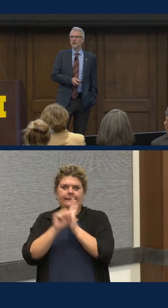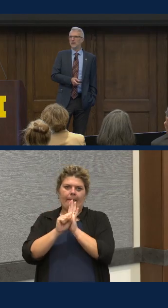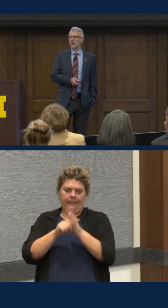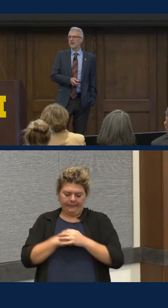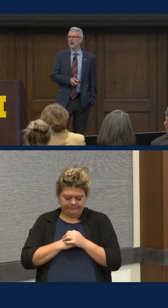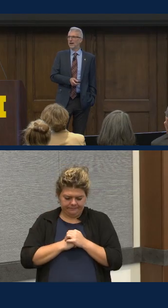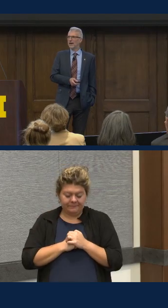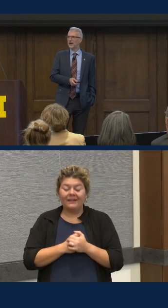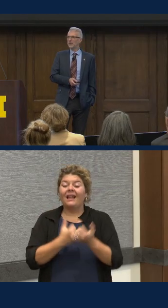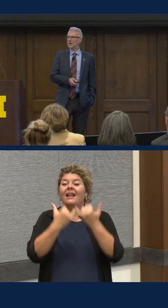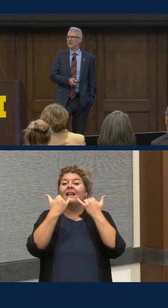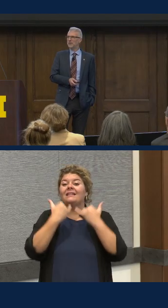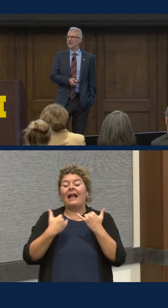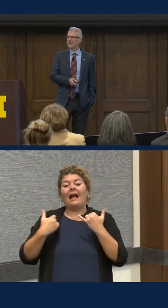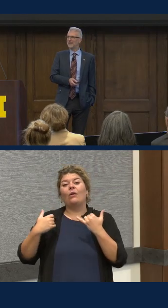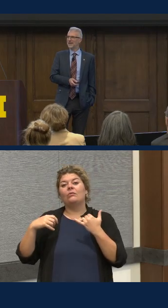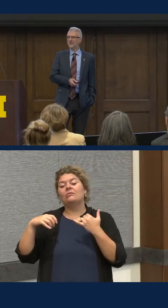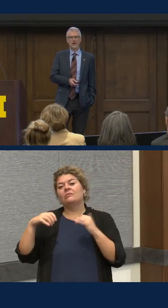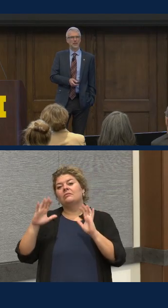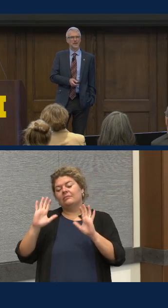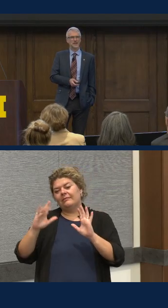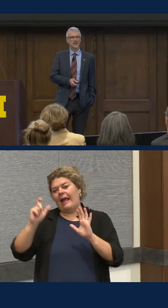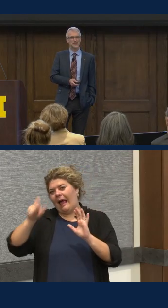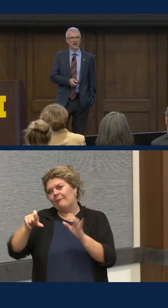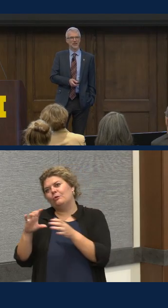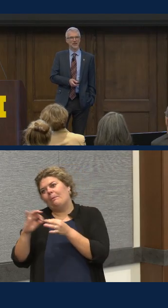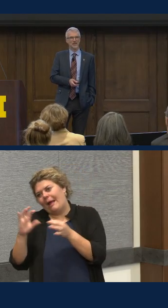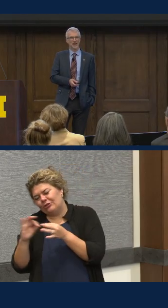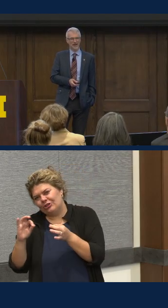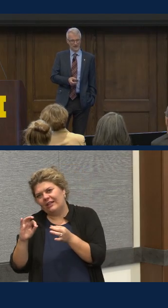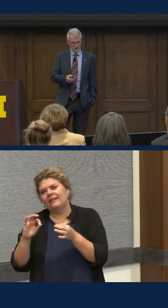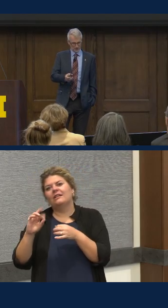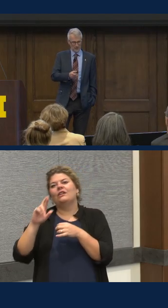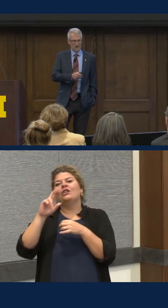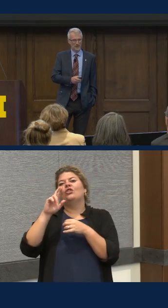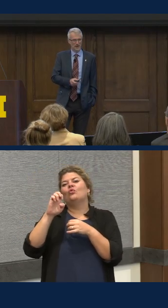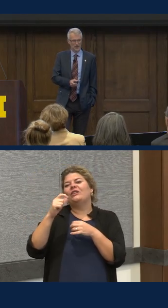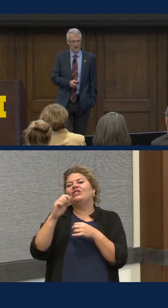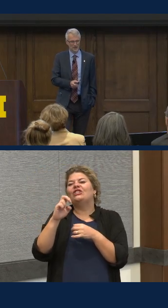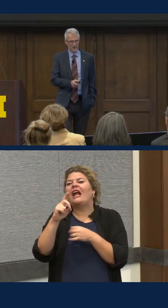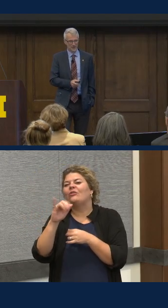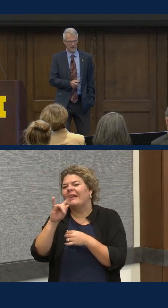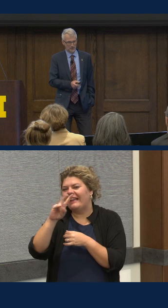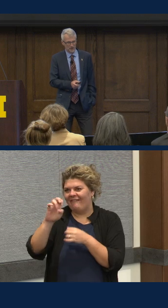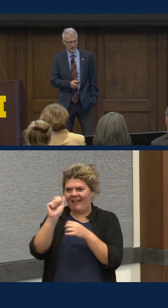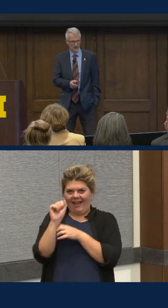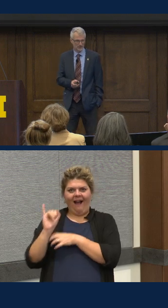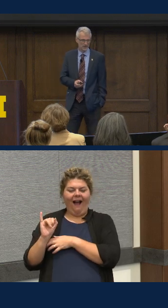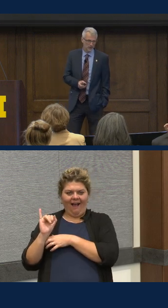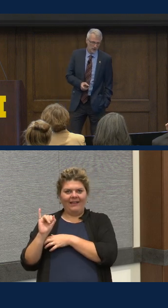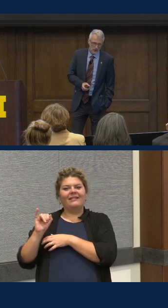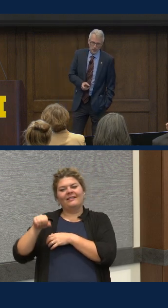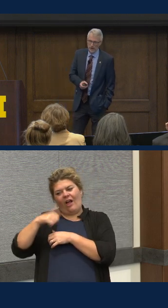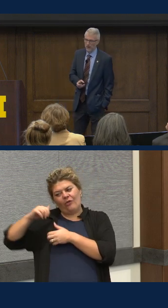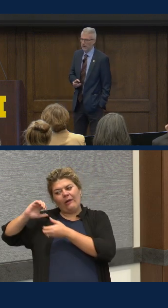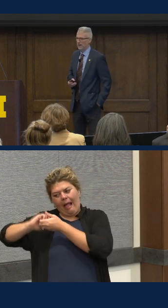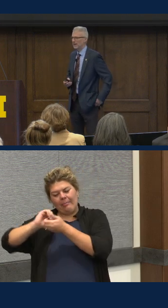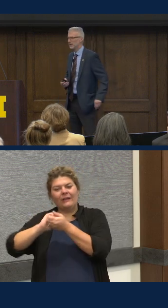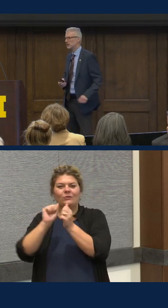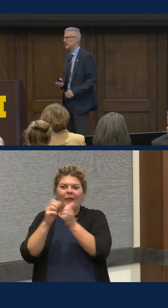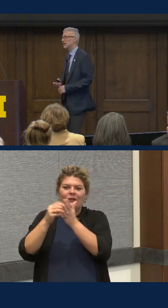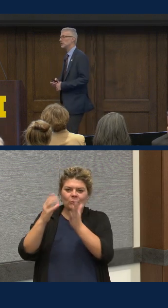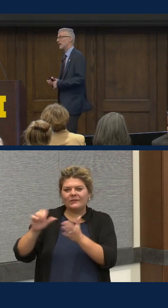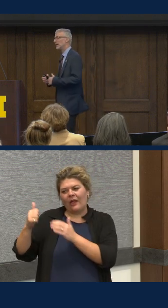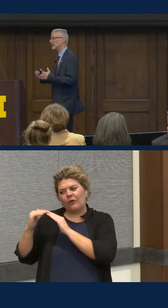Now, no talk on AI would be complete these days without mentioning generative AI. So in another collaboration with a student and colleagues, we